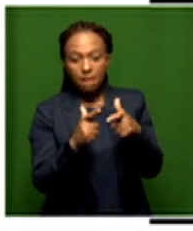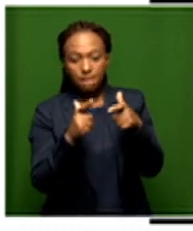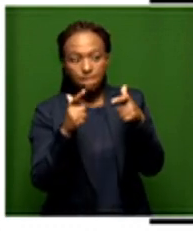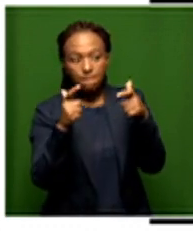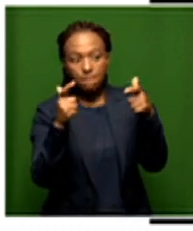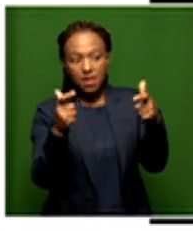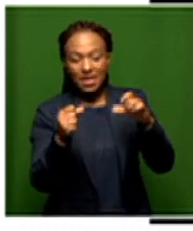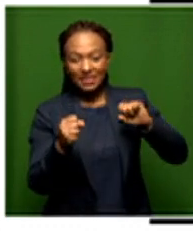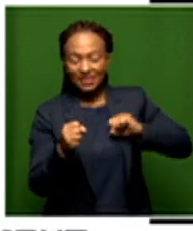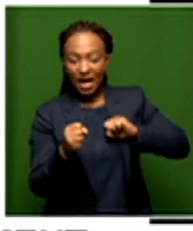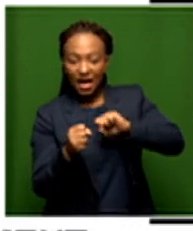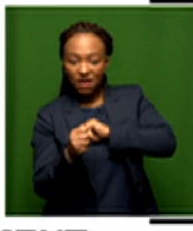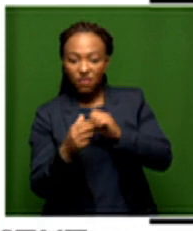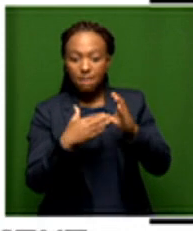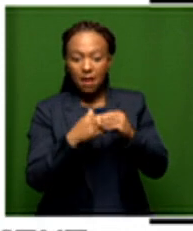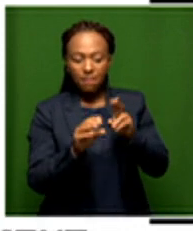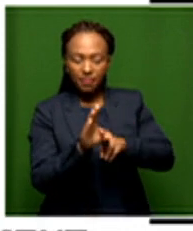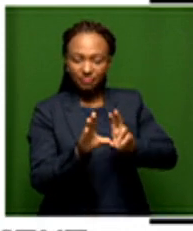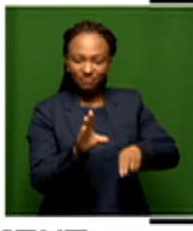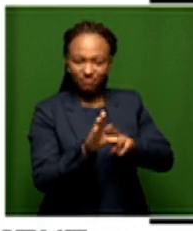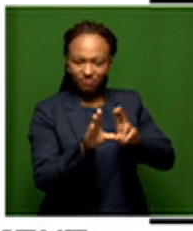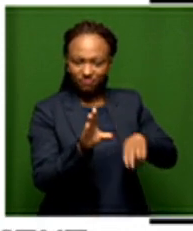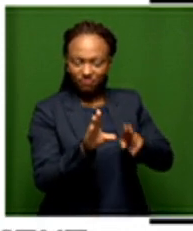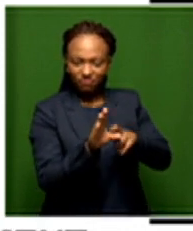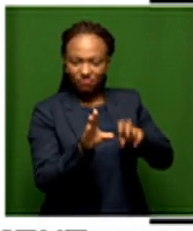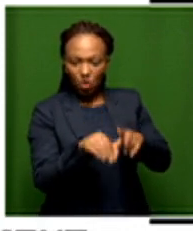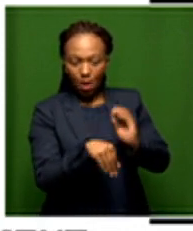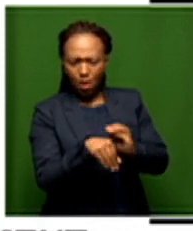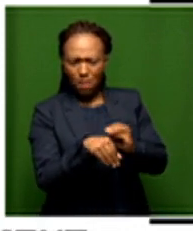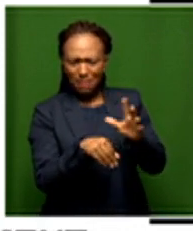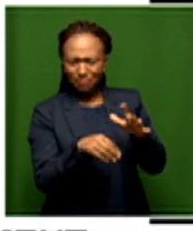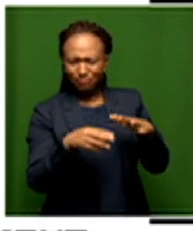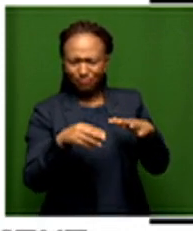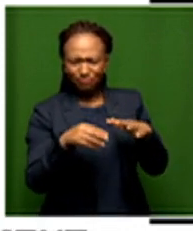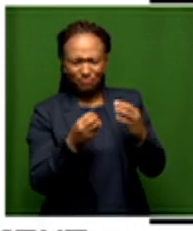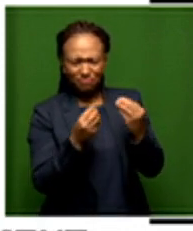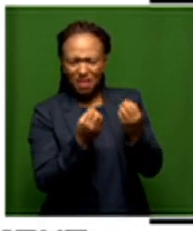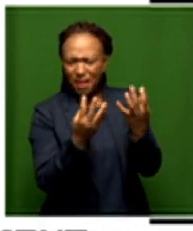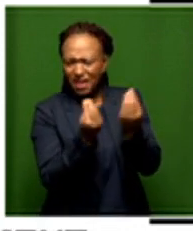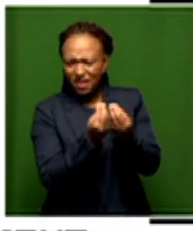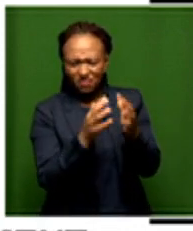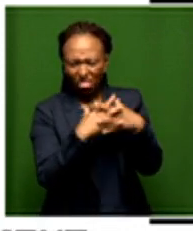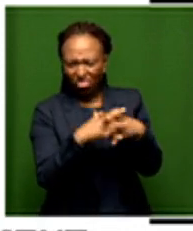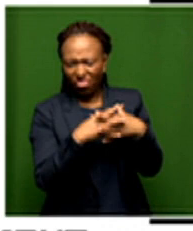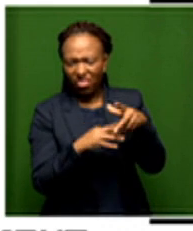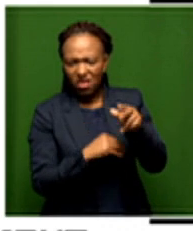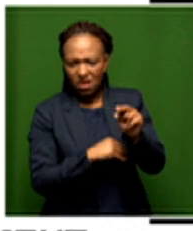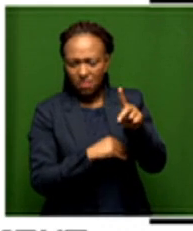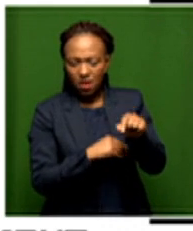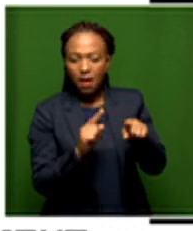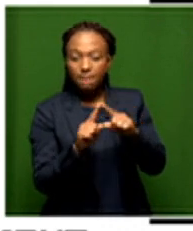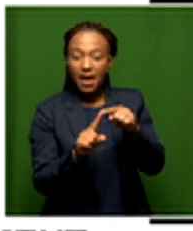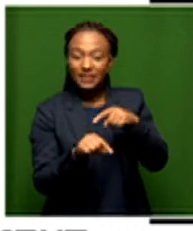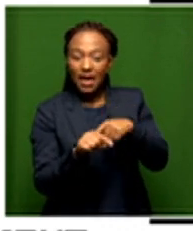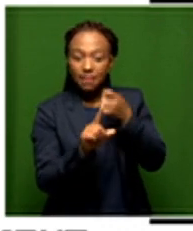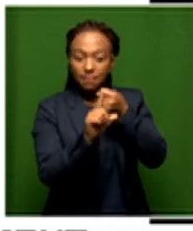huge numbers of staff leaving as a result of a toxic working environment at the prosecuting authority. When Advocate Batohi took